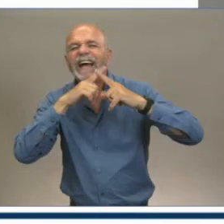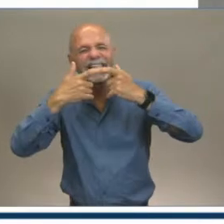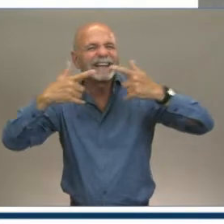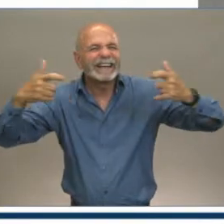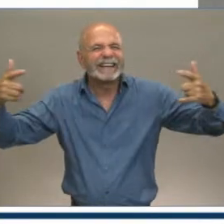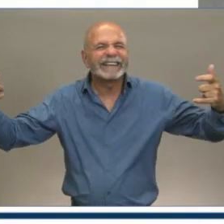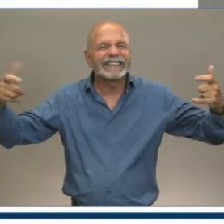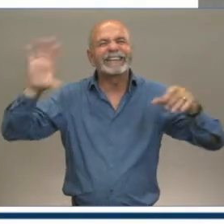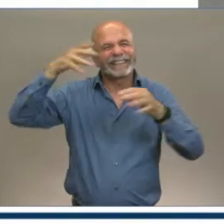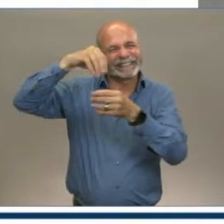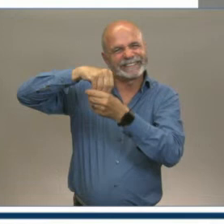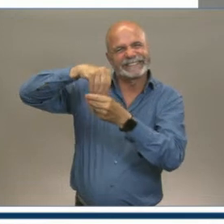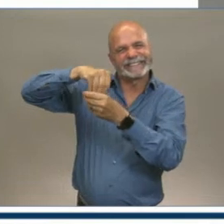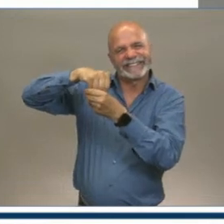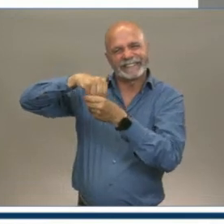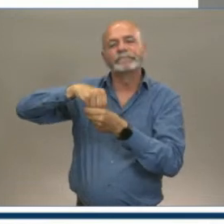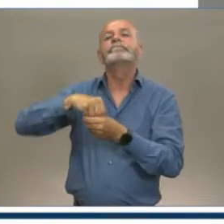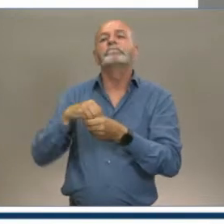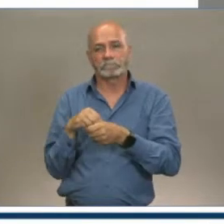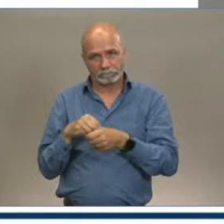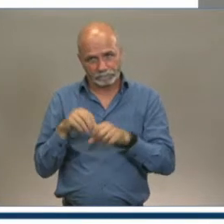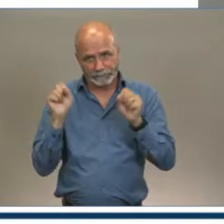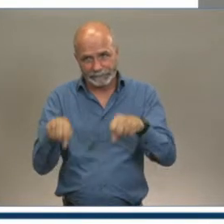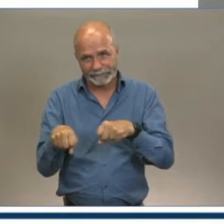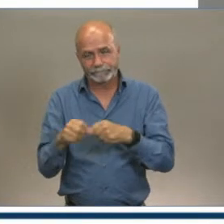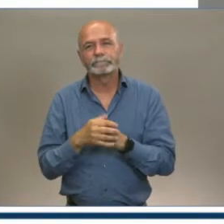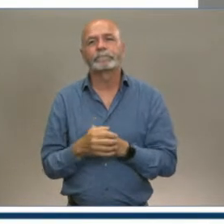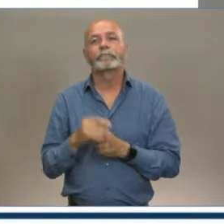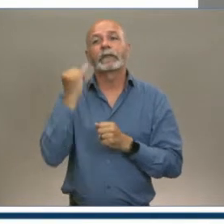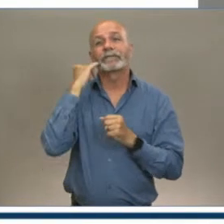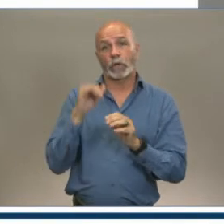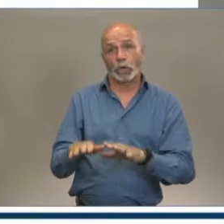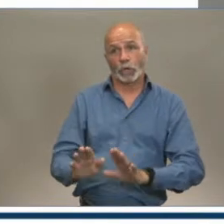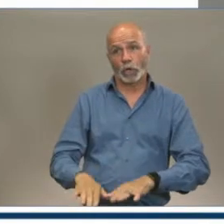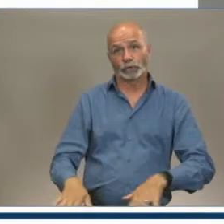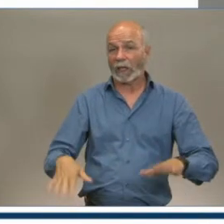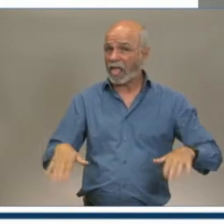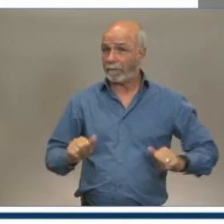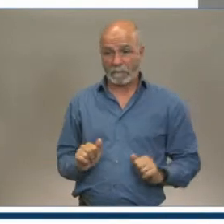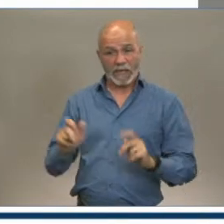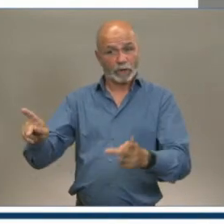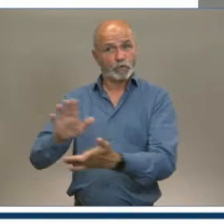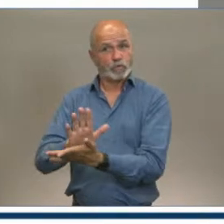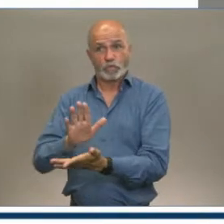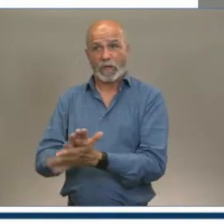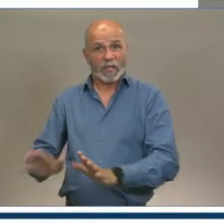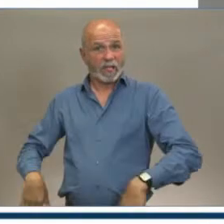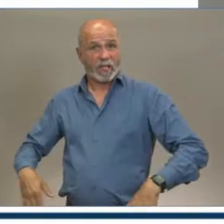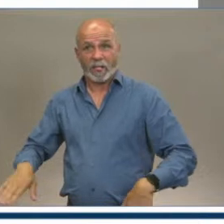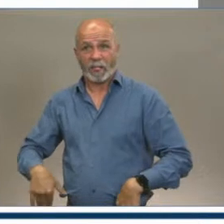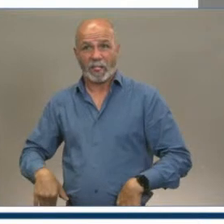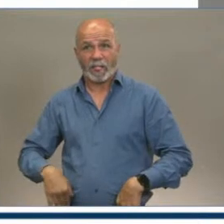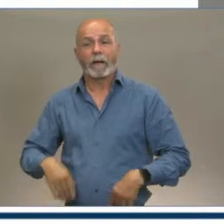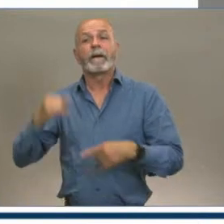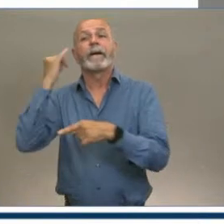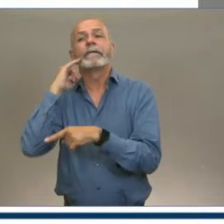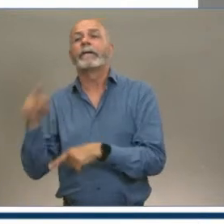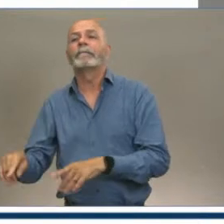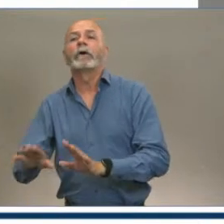spaces. Children who are not yet school-aged will no longer have to wear masks at child care